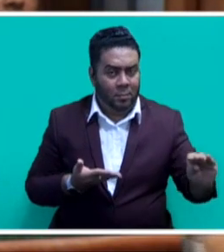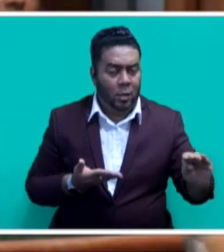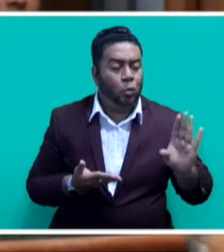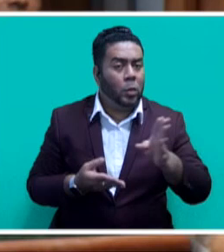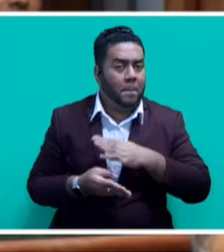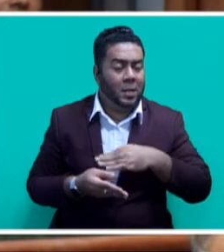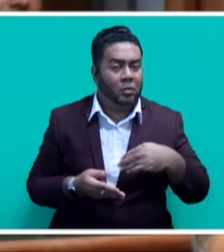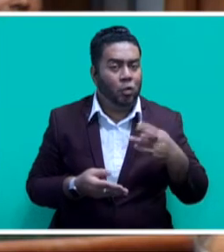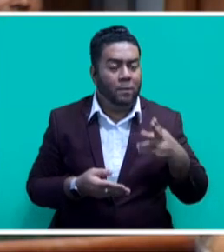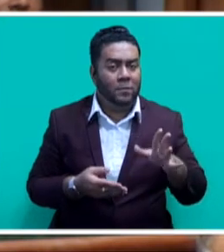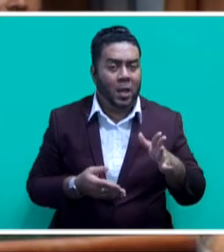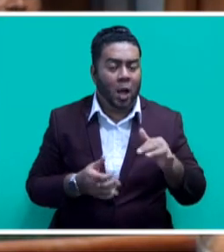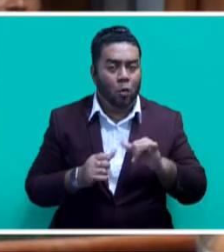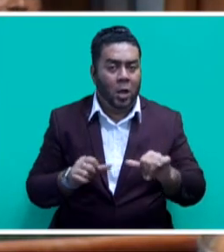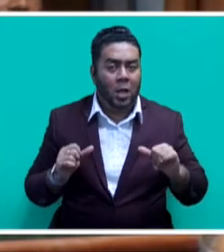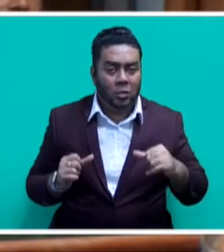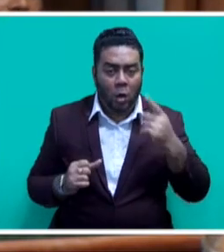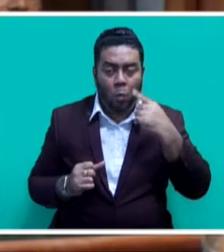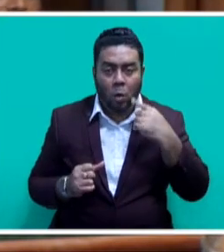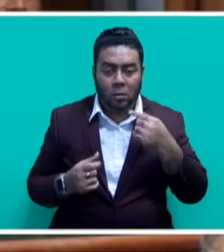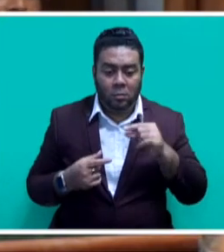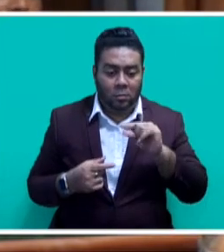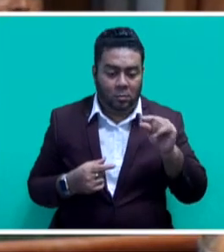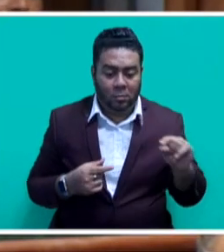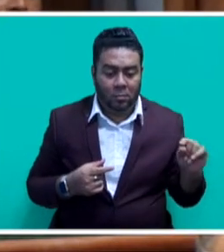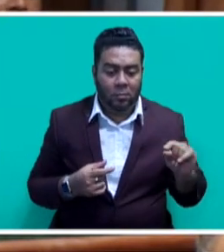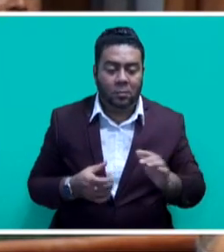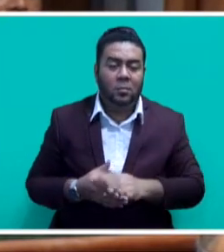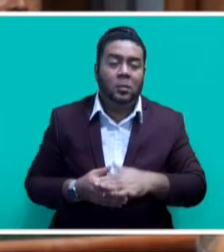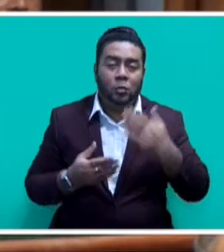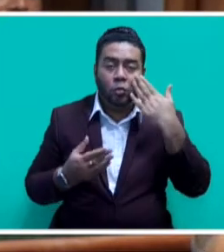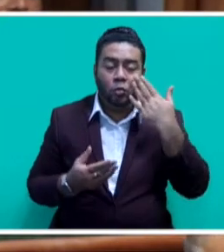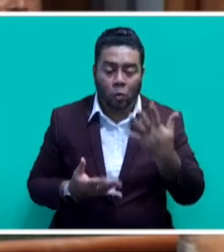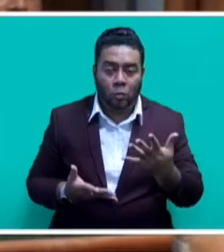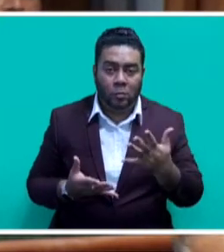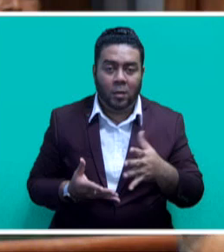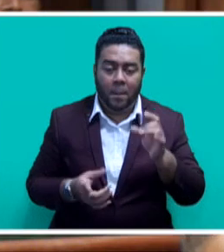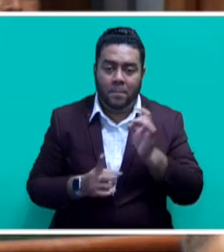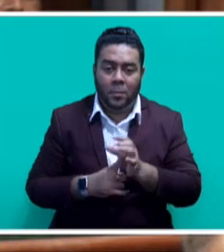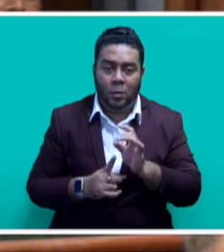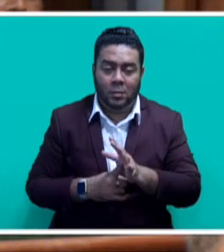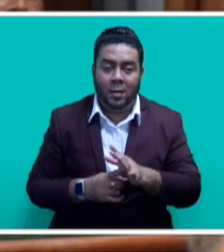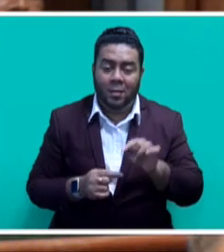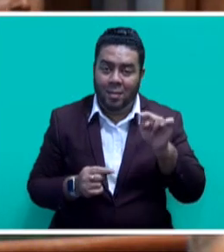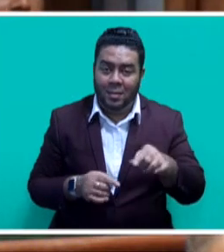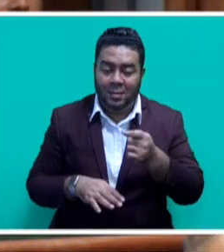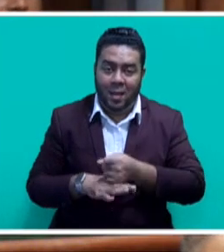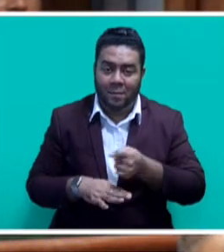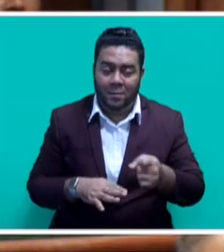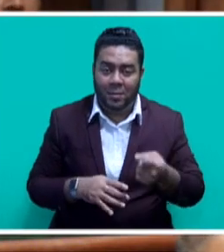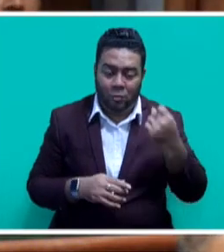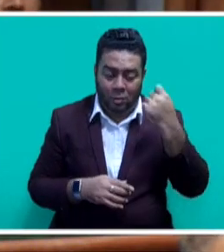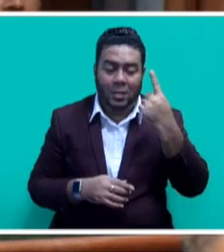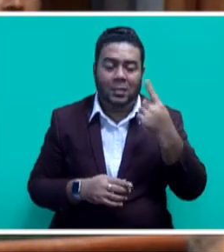Agriculture and Waterways indicates the significance with which this government